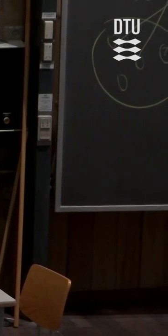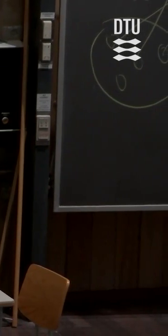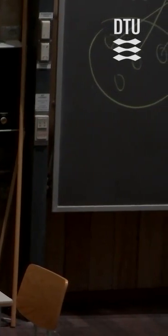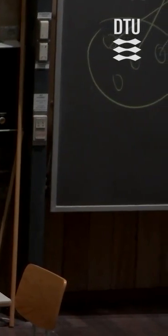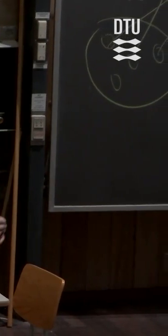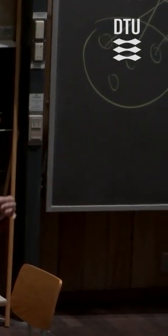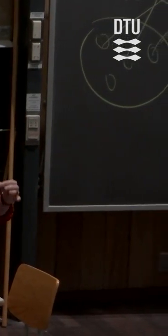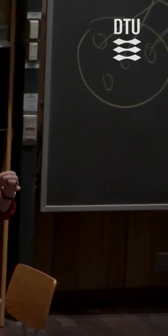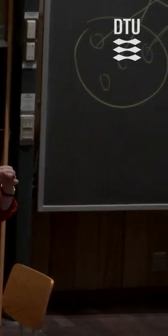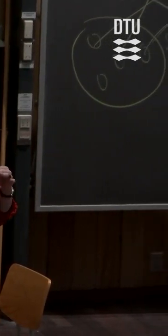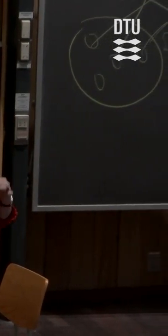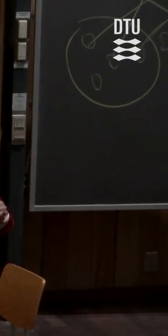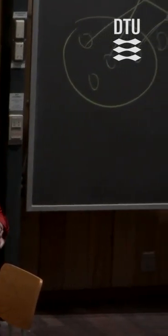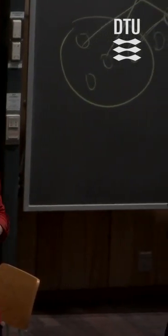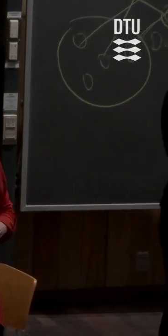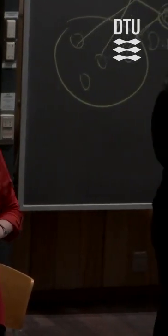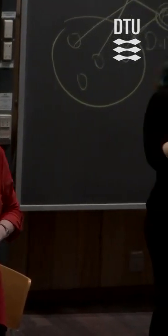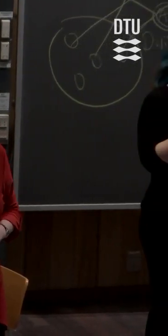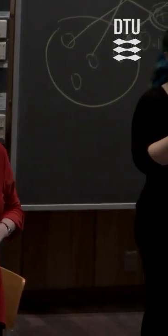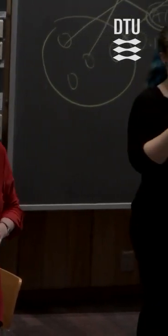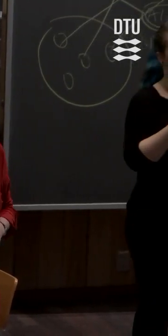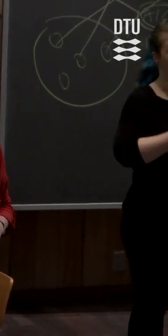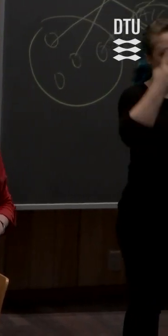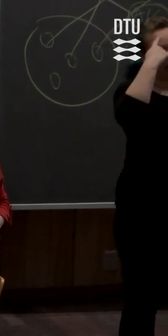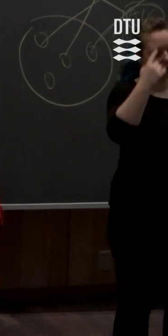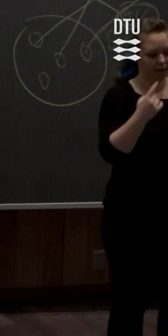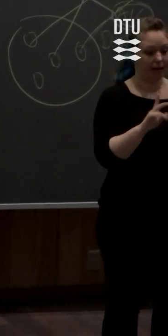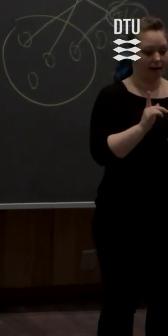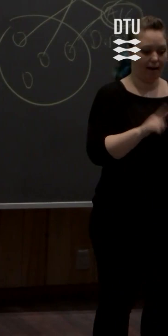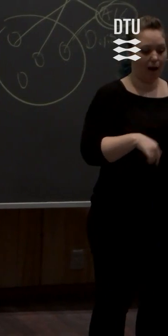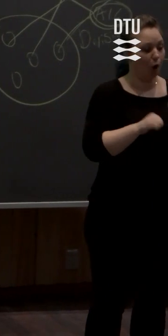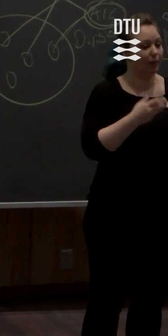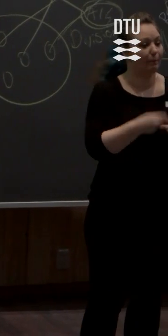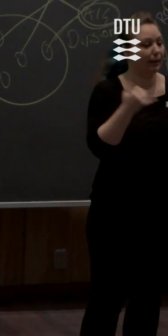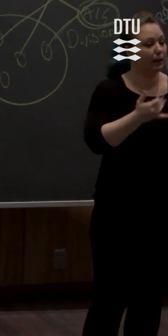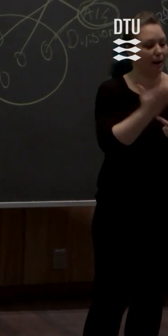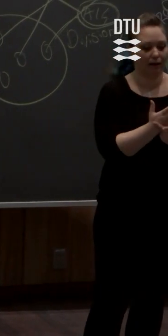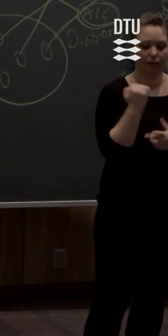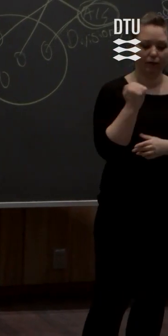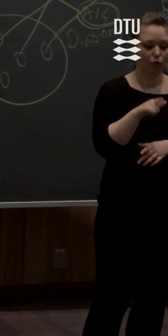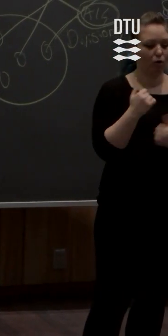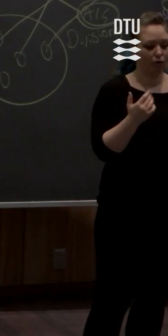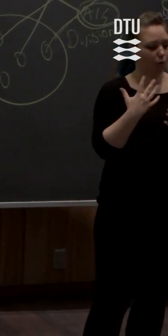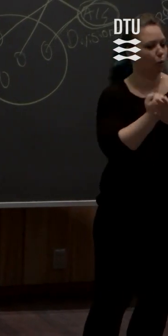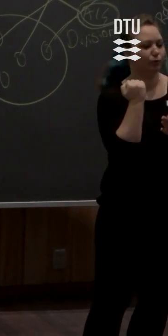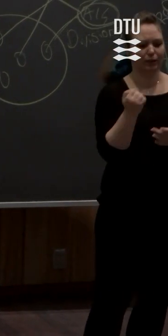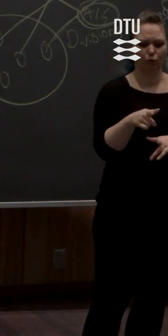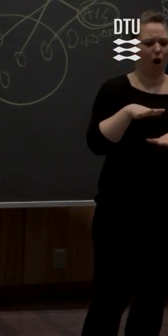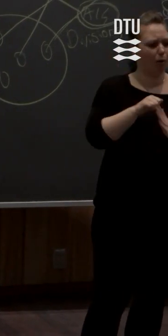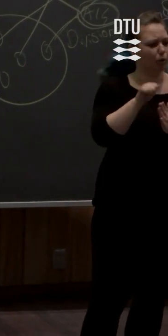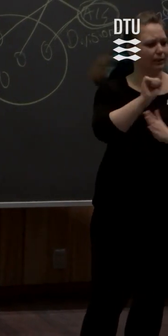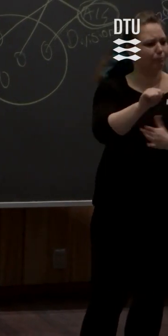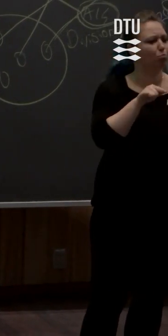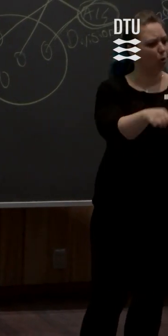public recognition, or whether it's incentives, so money in the bank every year because you've reached your KPIs. And